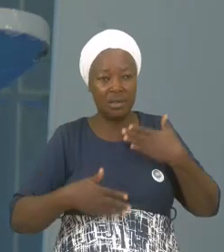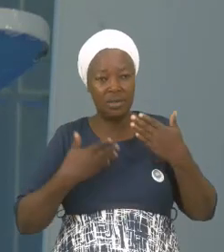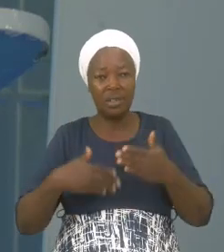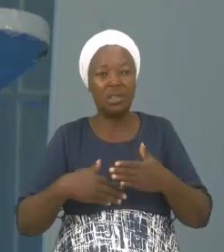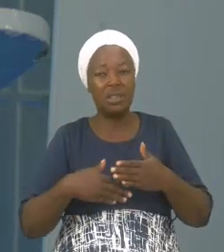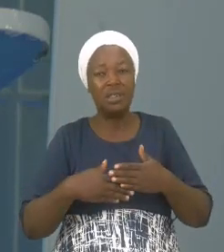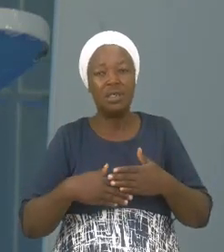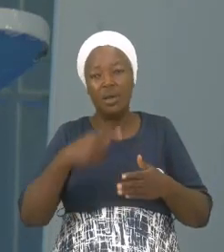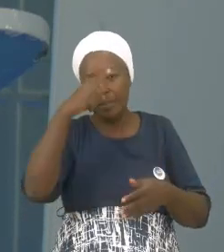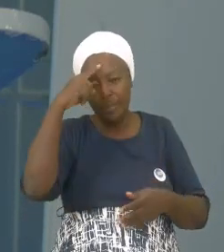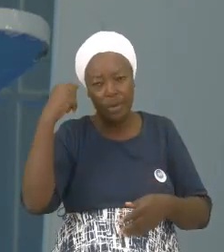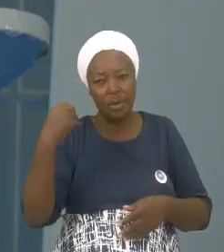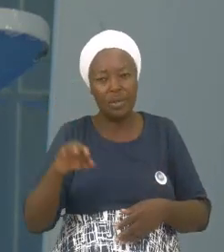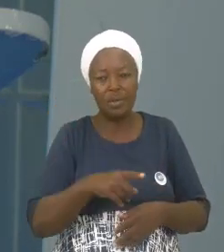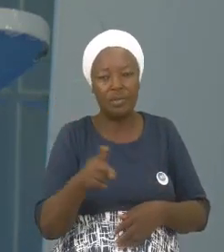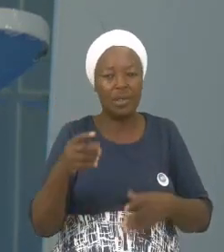now.